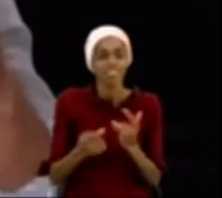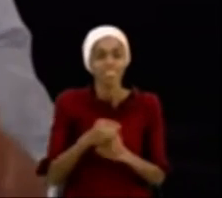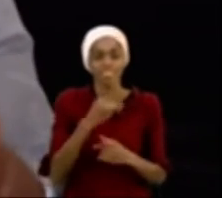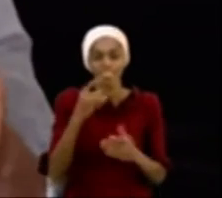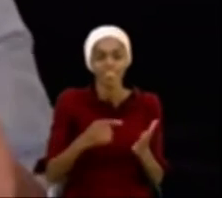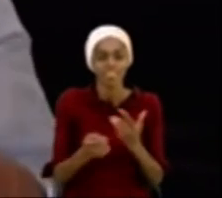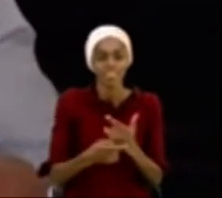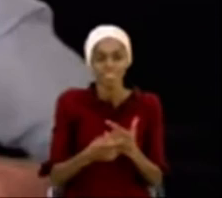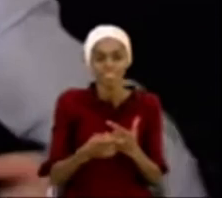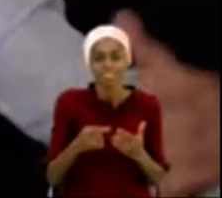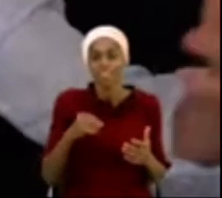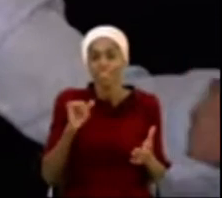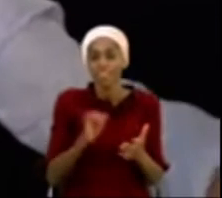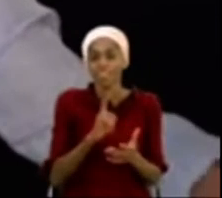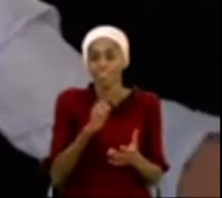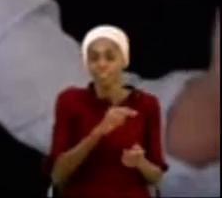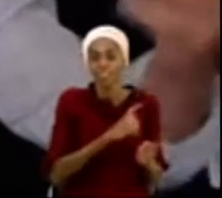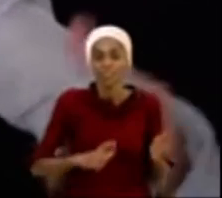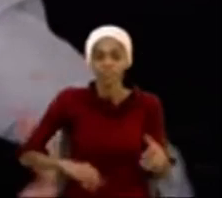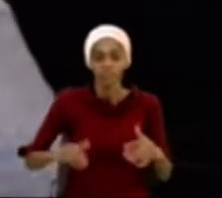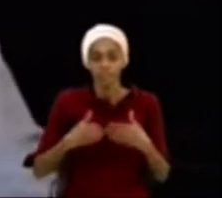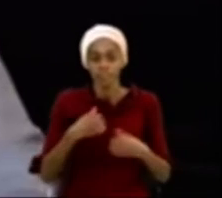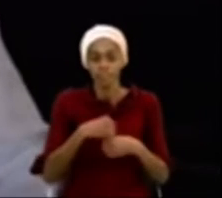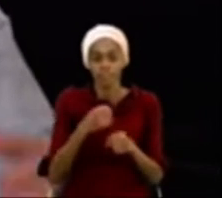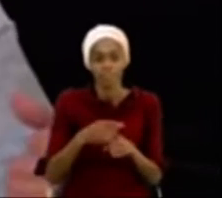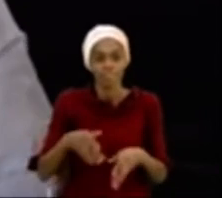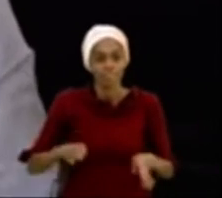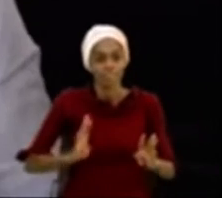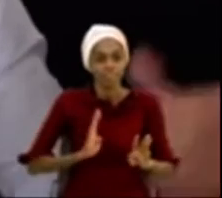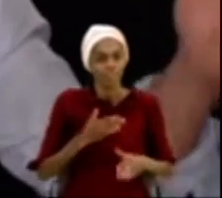the day the Lord has made. Let us rejoice and be glad.